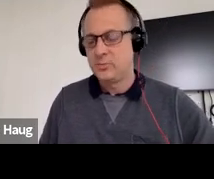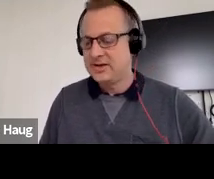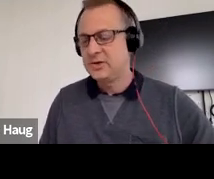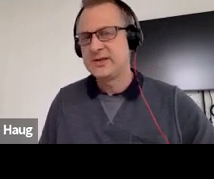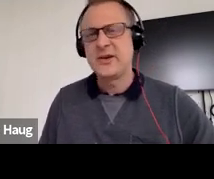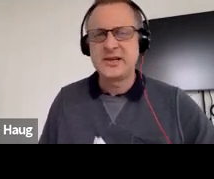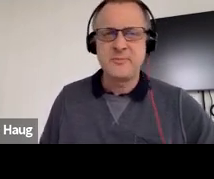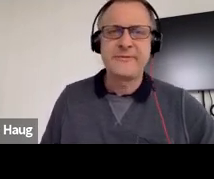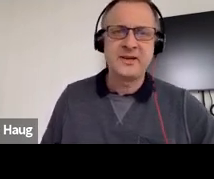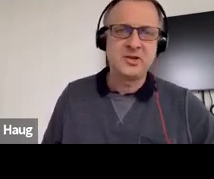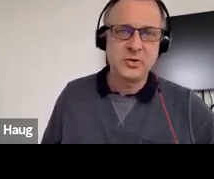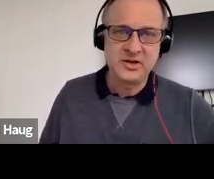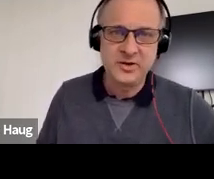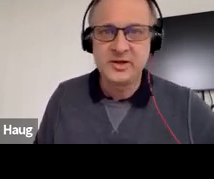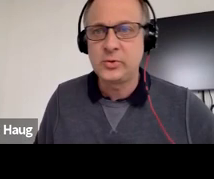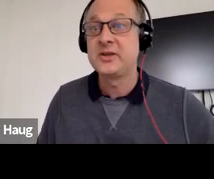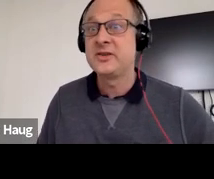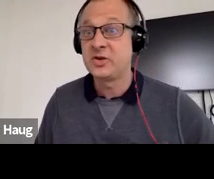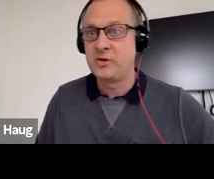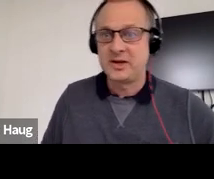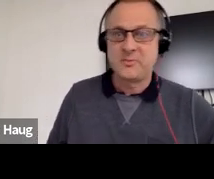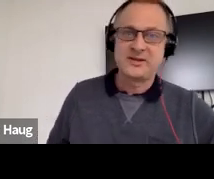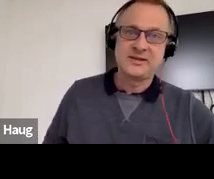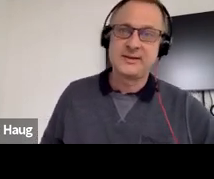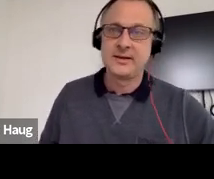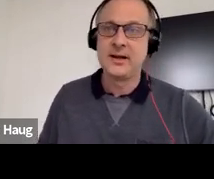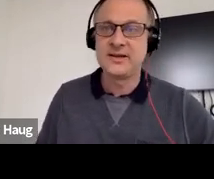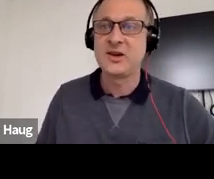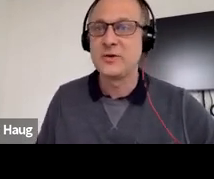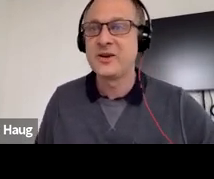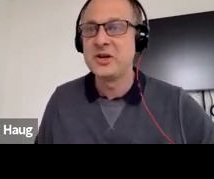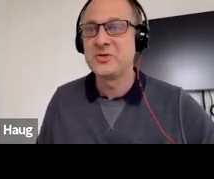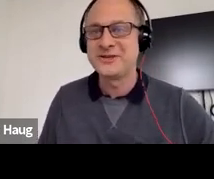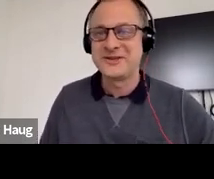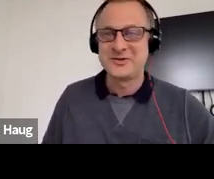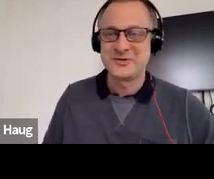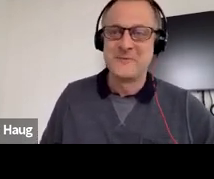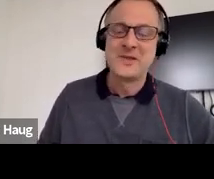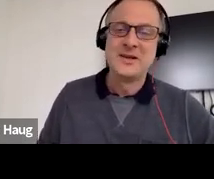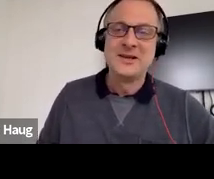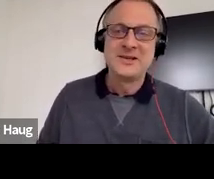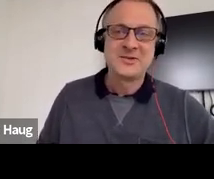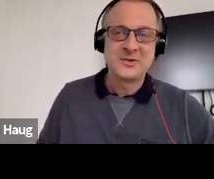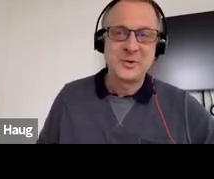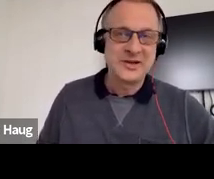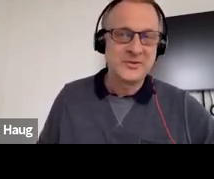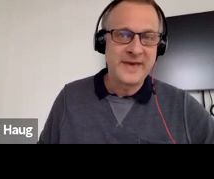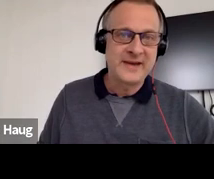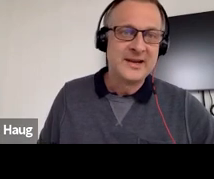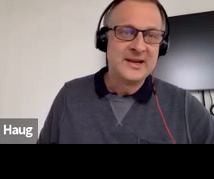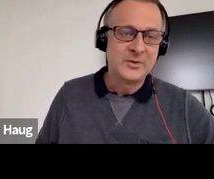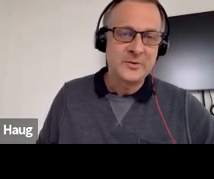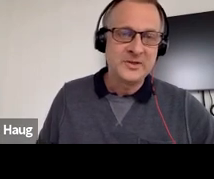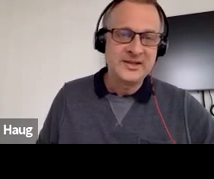iterator. Well, it sounds a little bit funny to look into iterator disagreement, but it's actually very interesting to look into